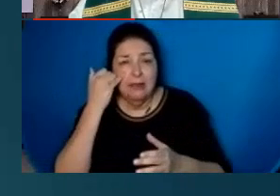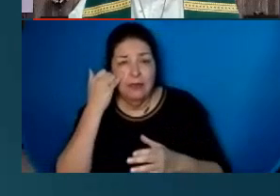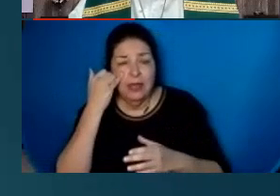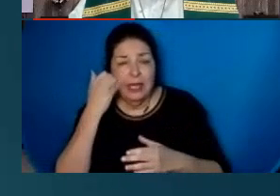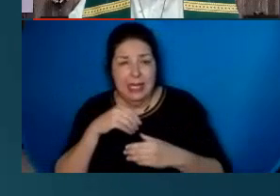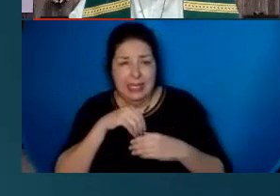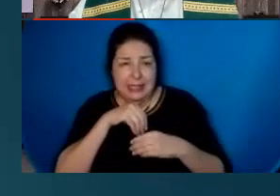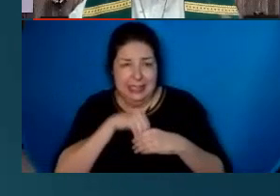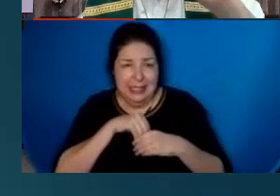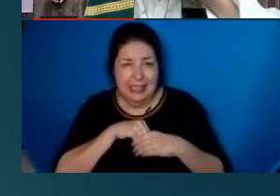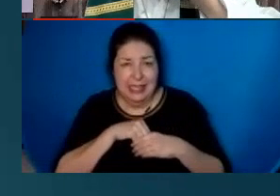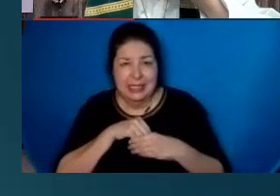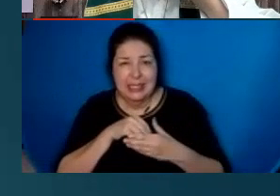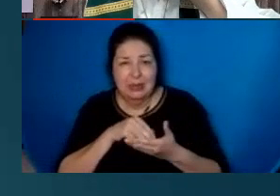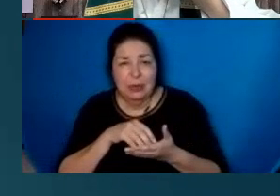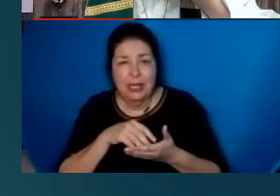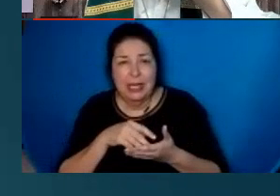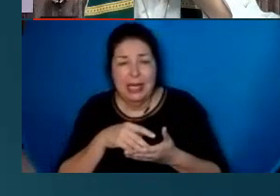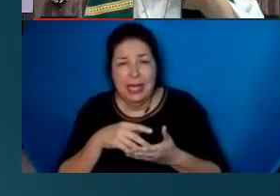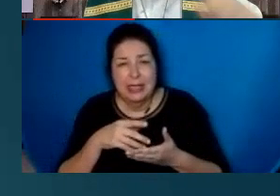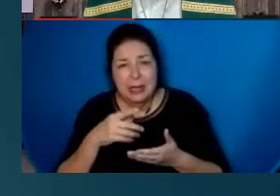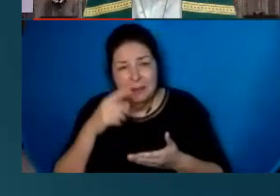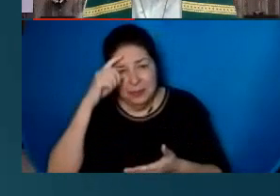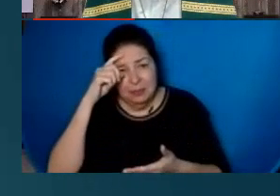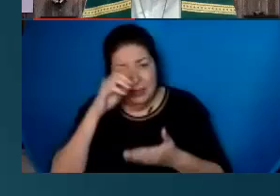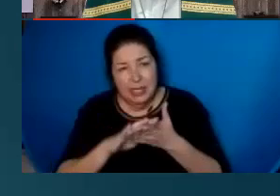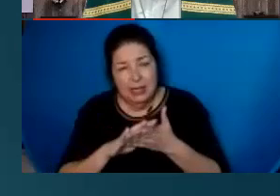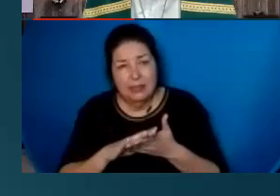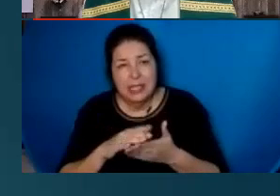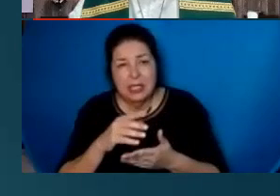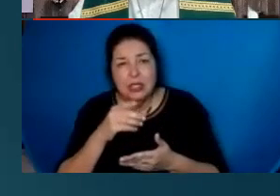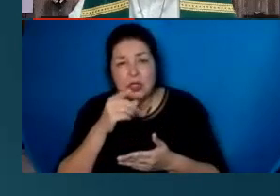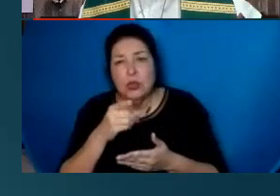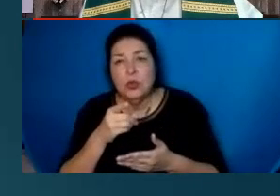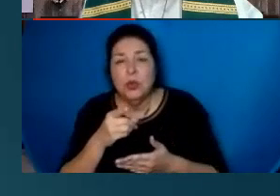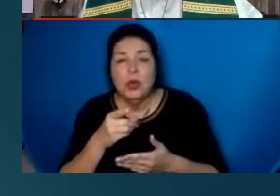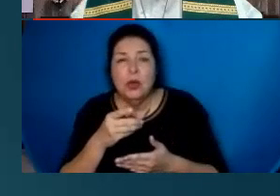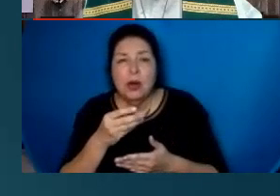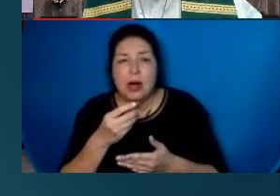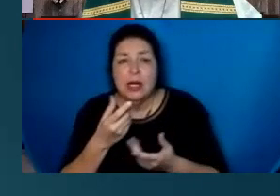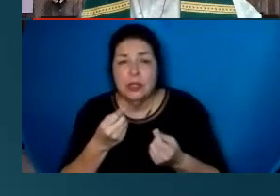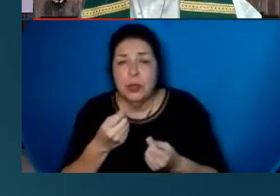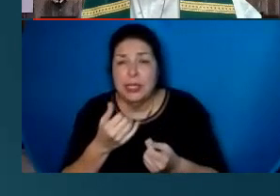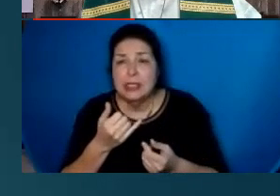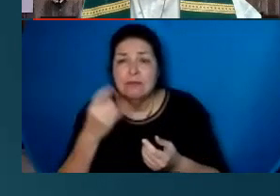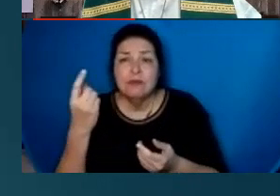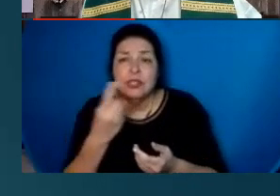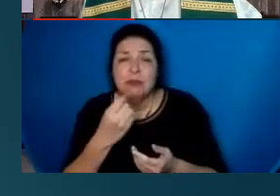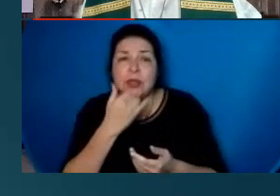idols, and so, by your knowledge, this weak person is destroyed, the brother from whom Christ